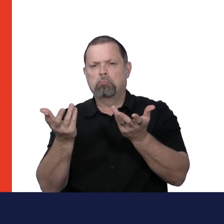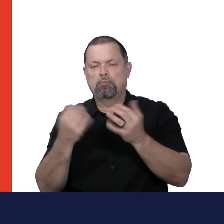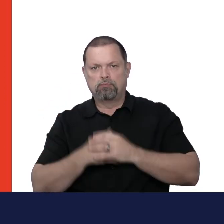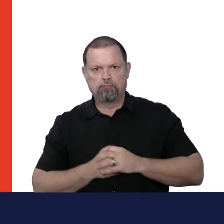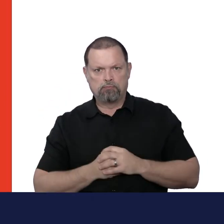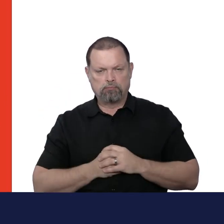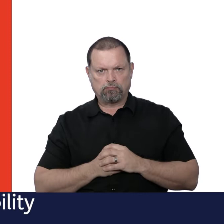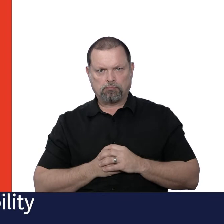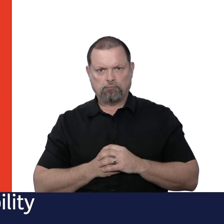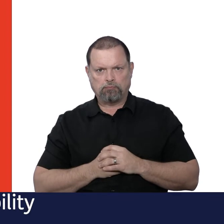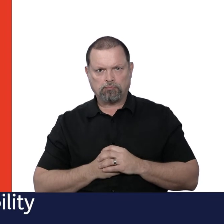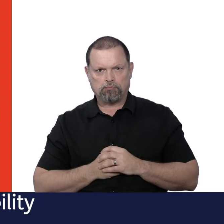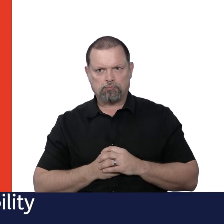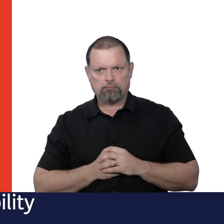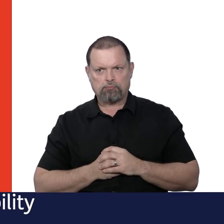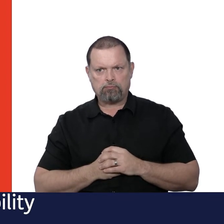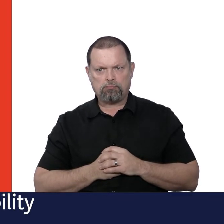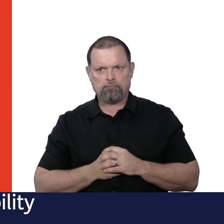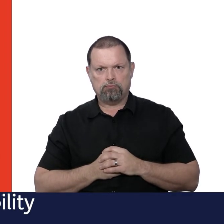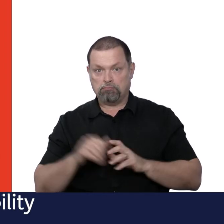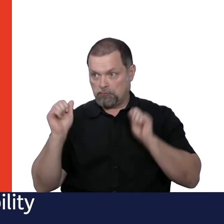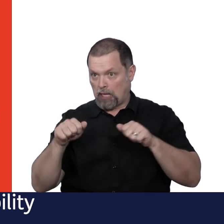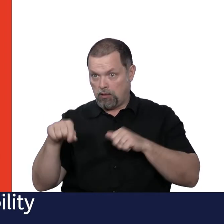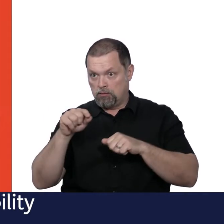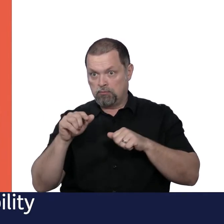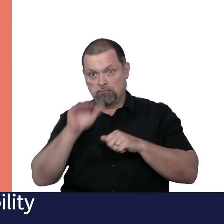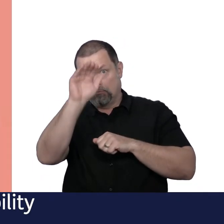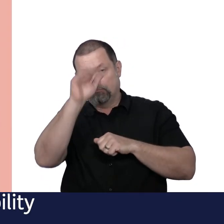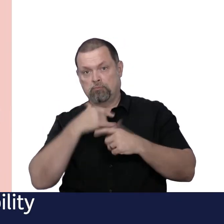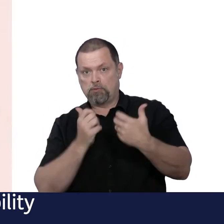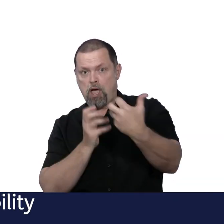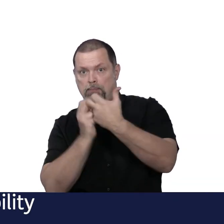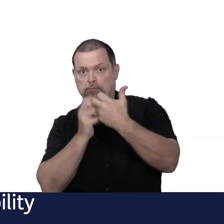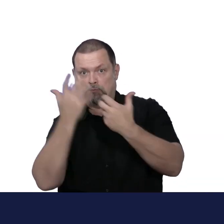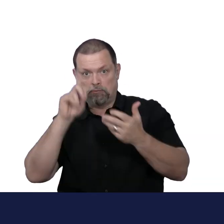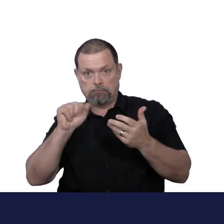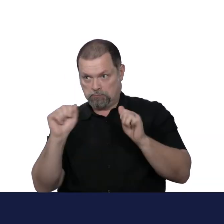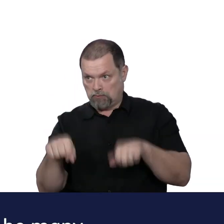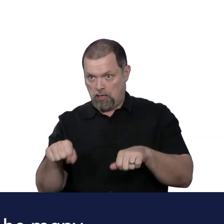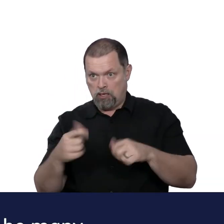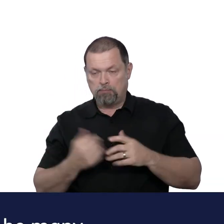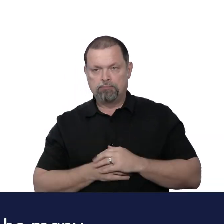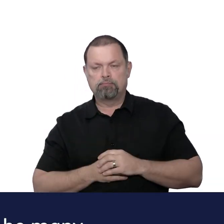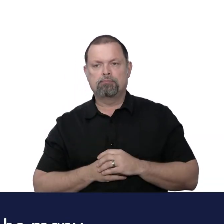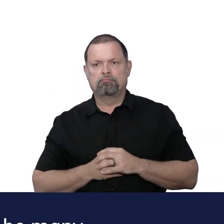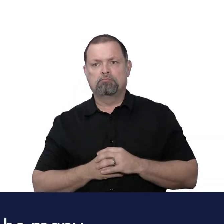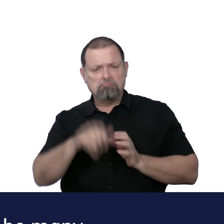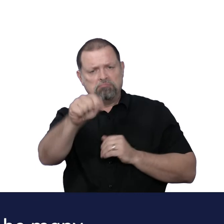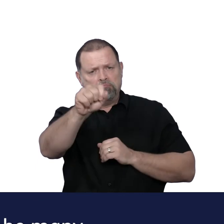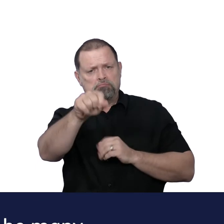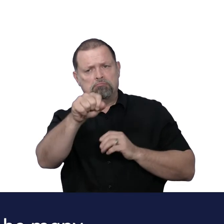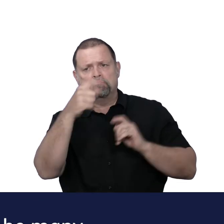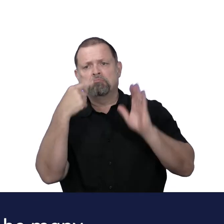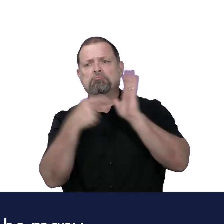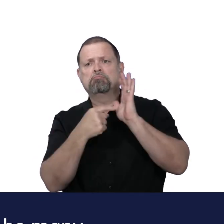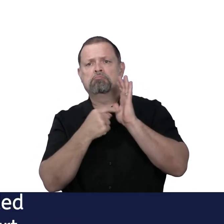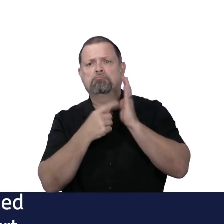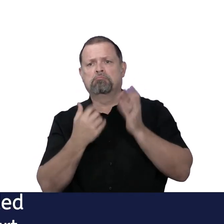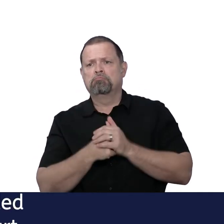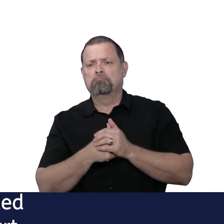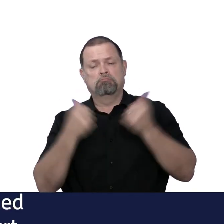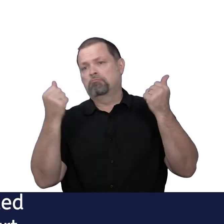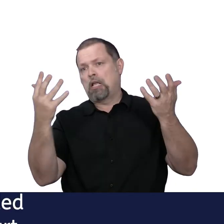do? Can people ask for disability accommodations? Yes, for example, there could be